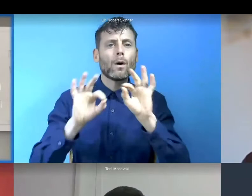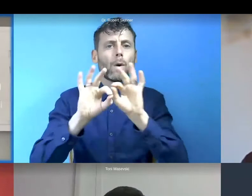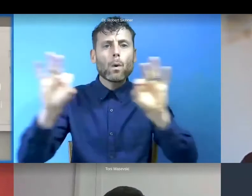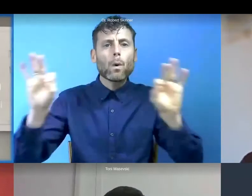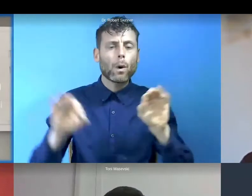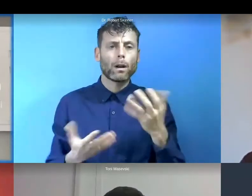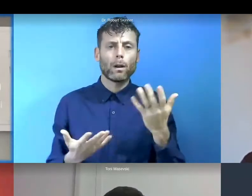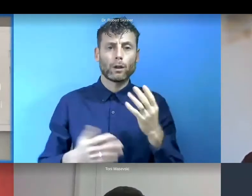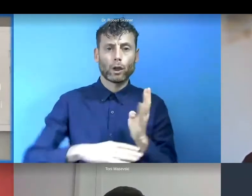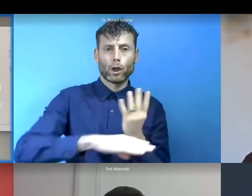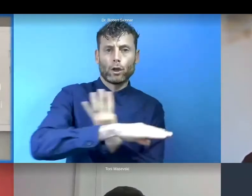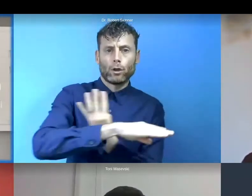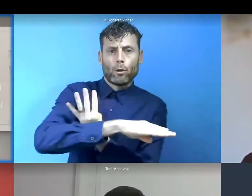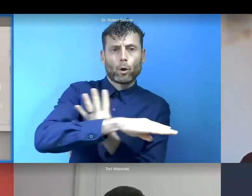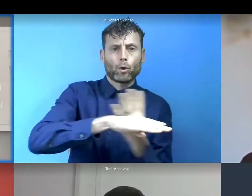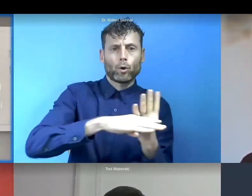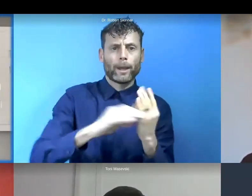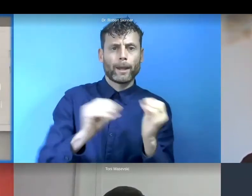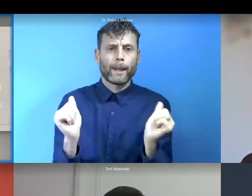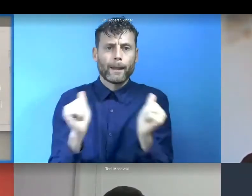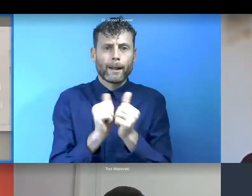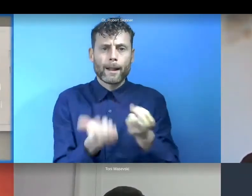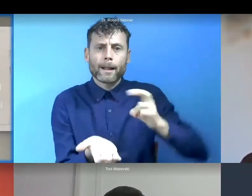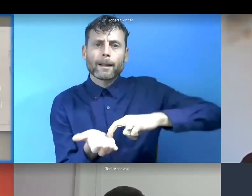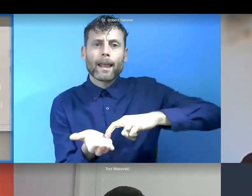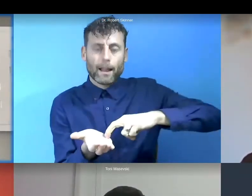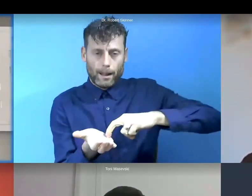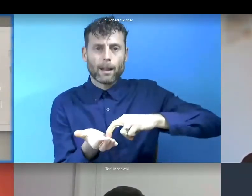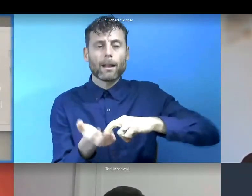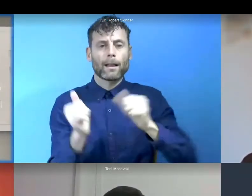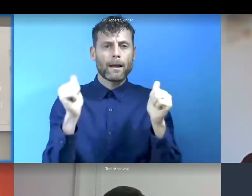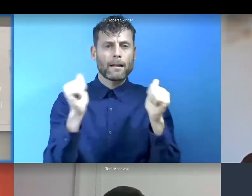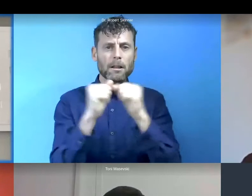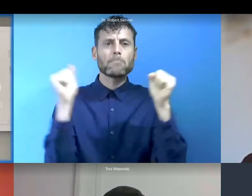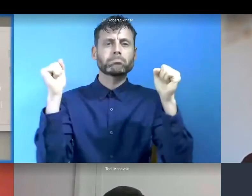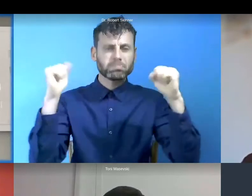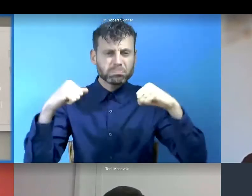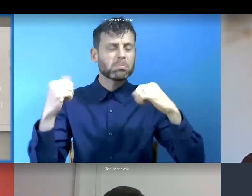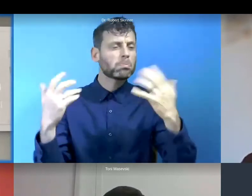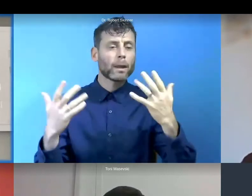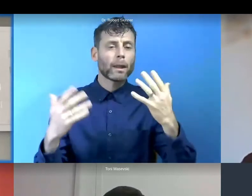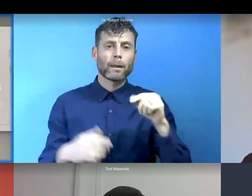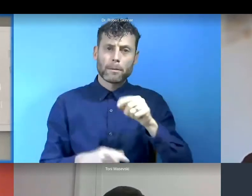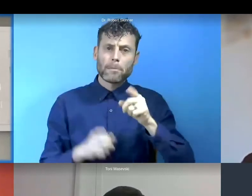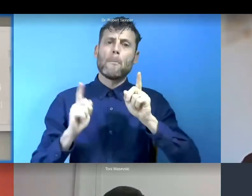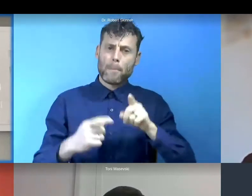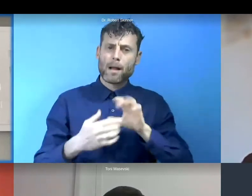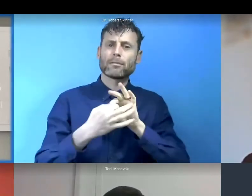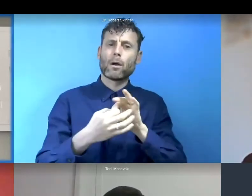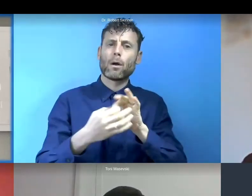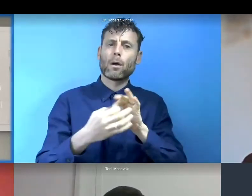citizens as necessary active actors. So I ask this question